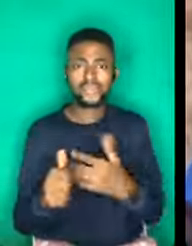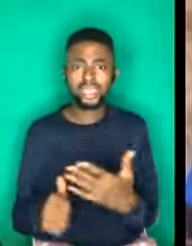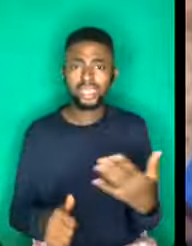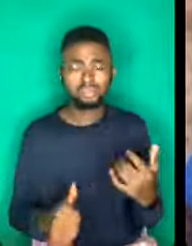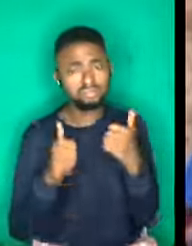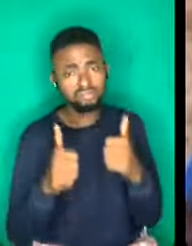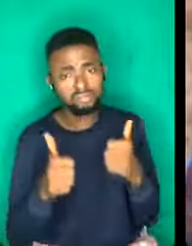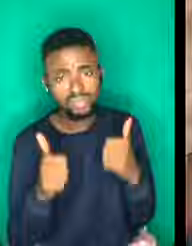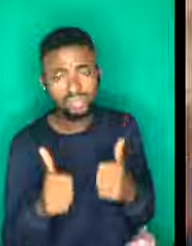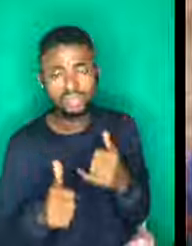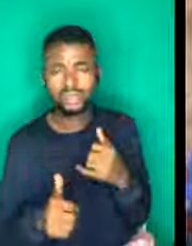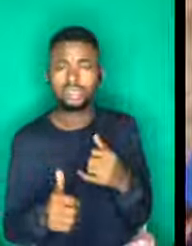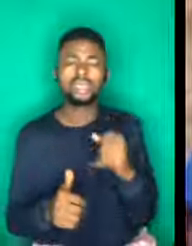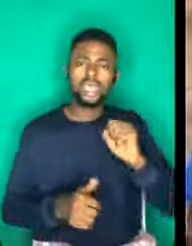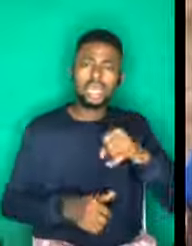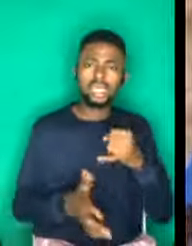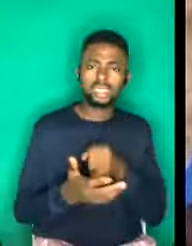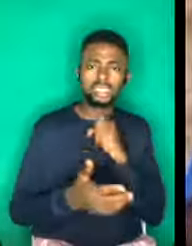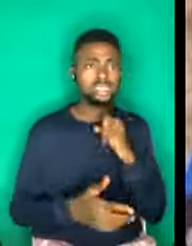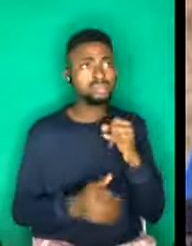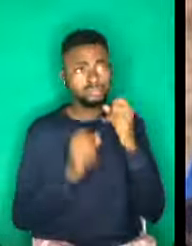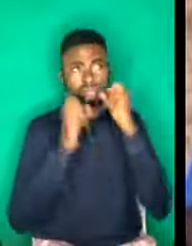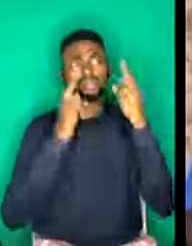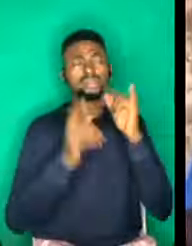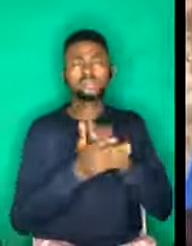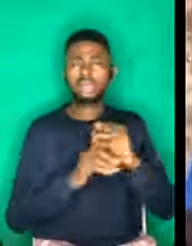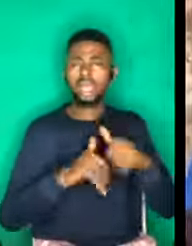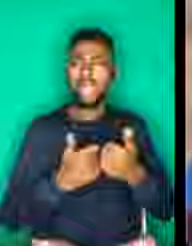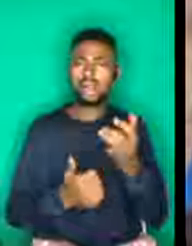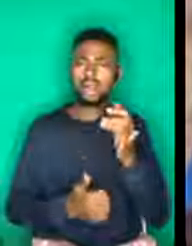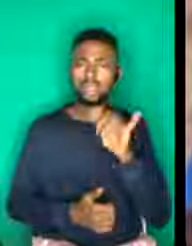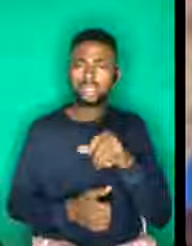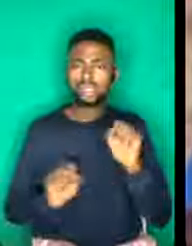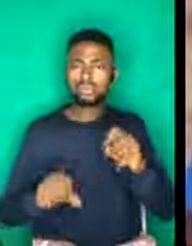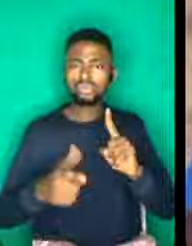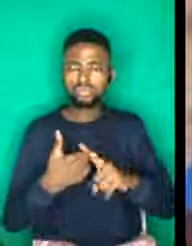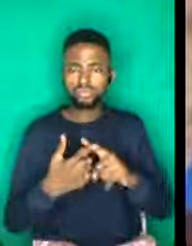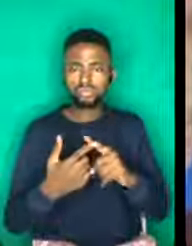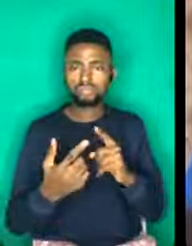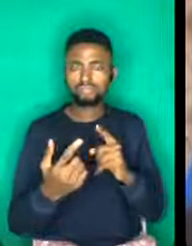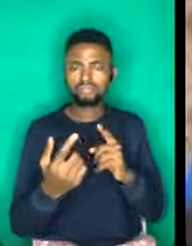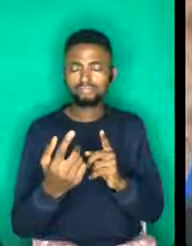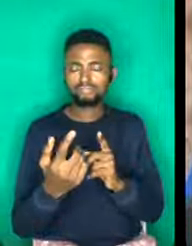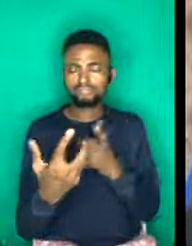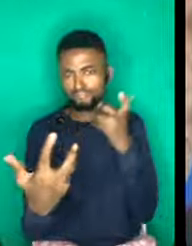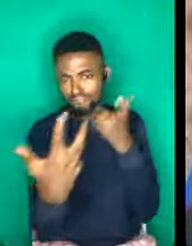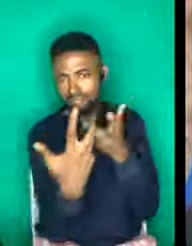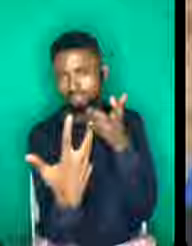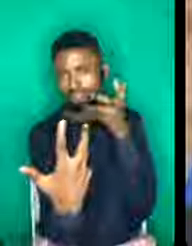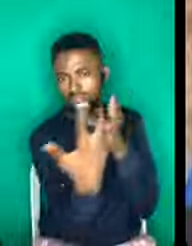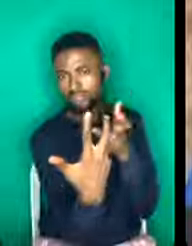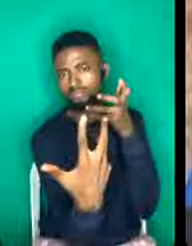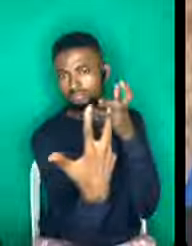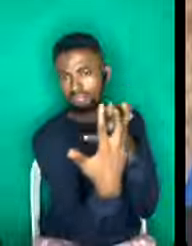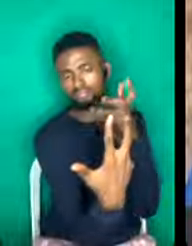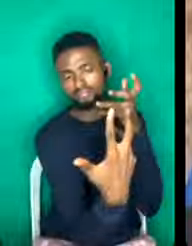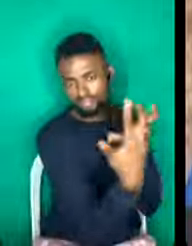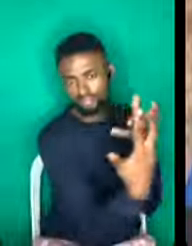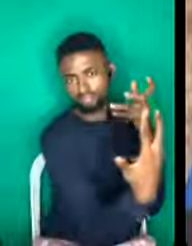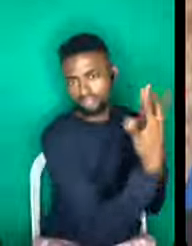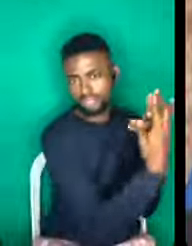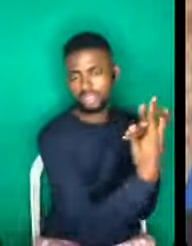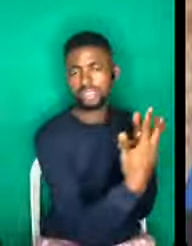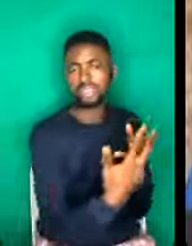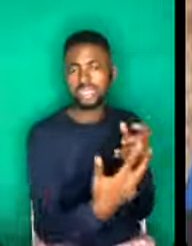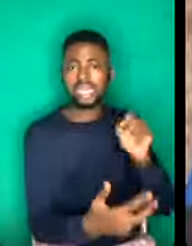surprising that wow, how are they able to move to time when they hit every beat accordingly? It's the process. The process is